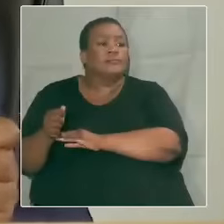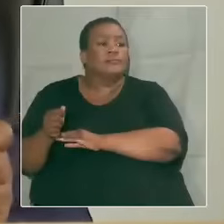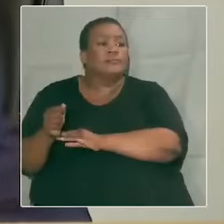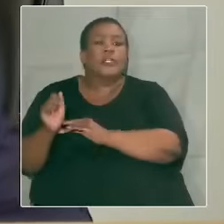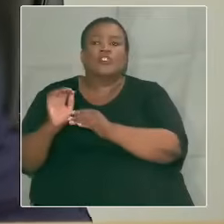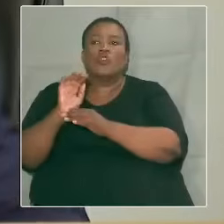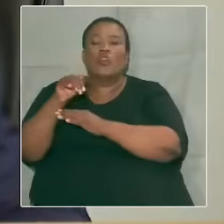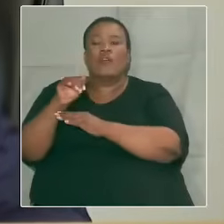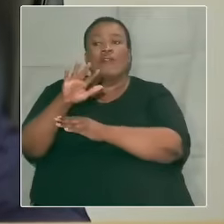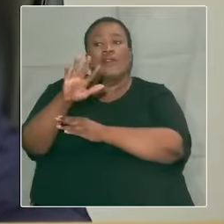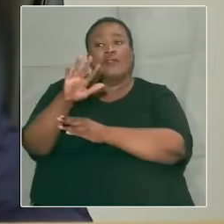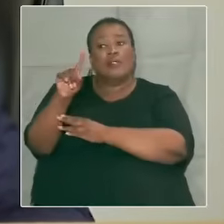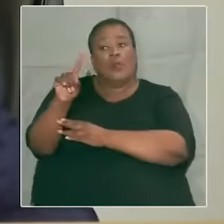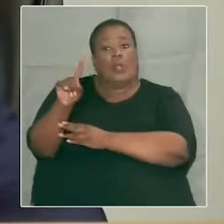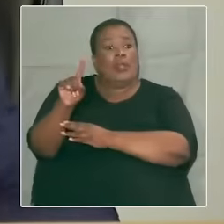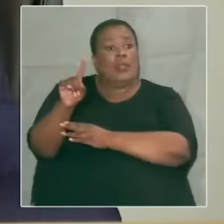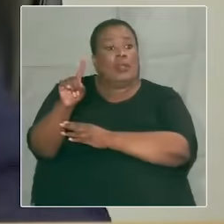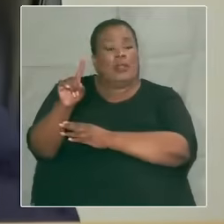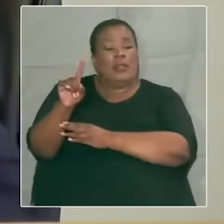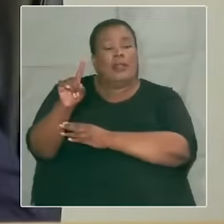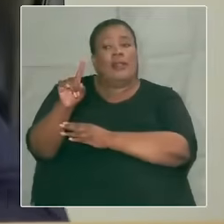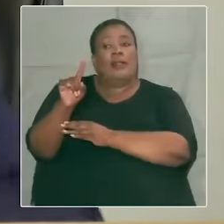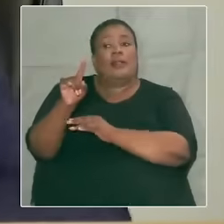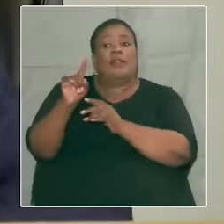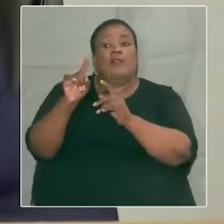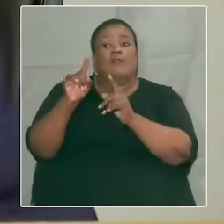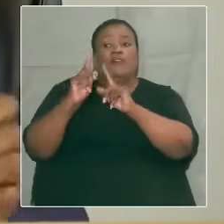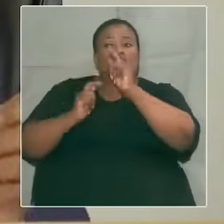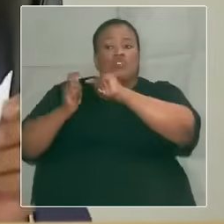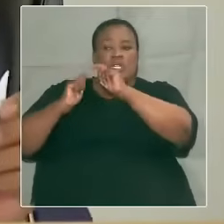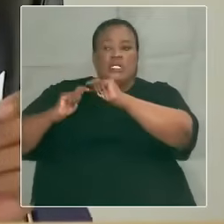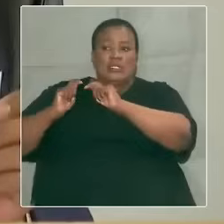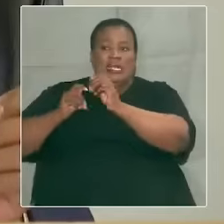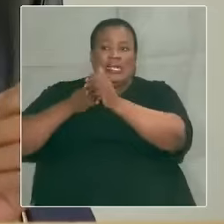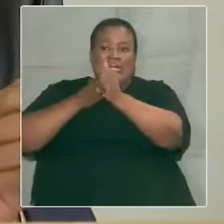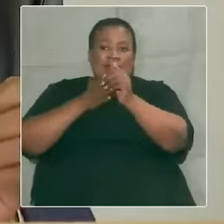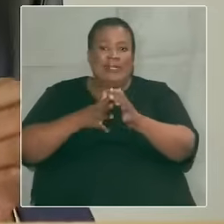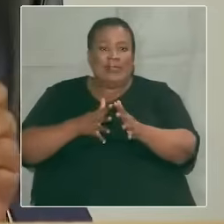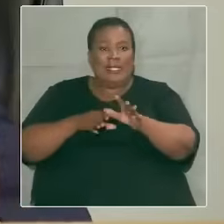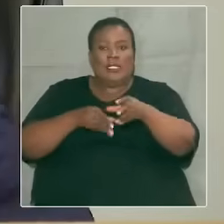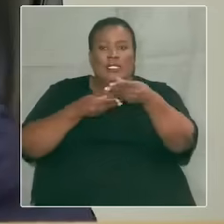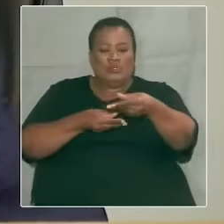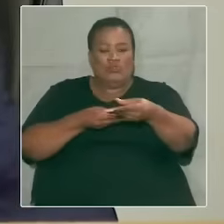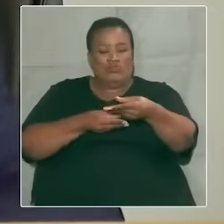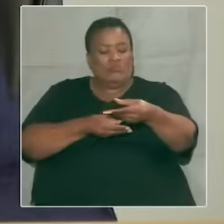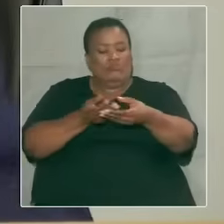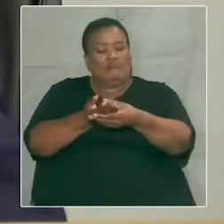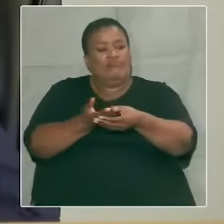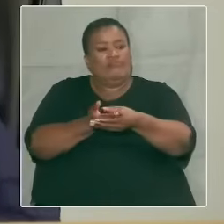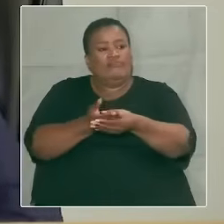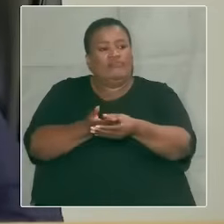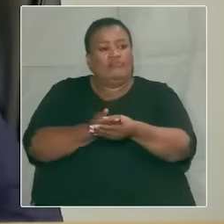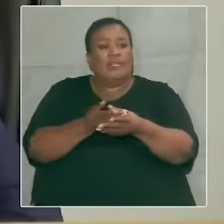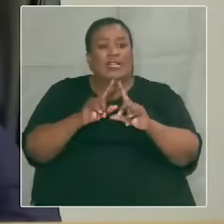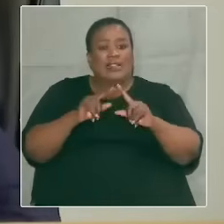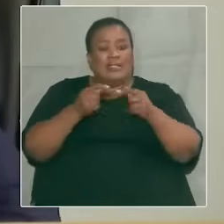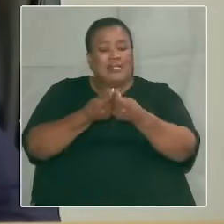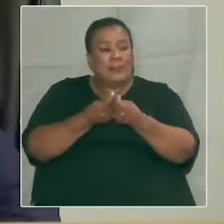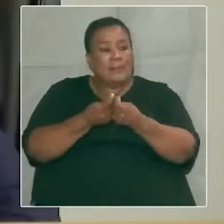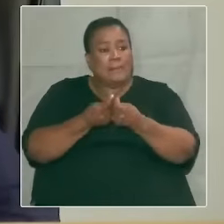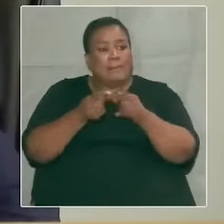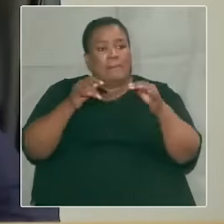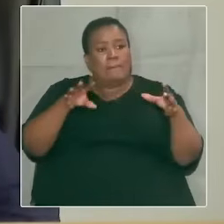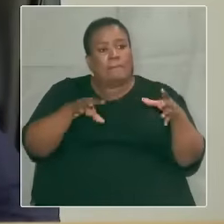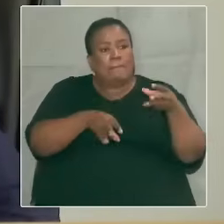over 51 of the traditional leaders' dockets. The team only took those dockets